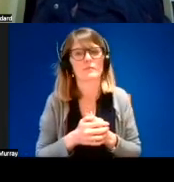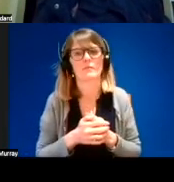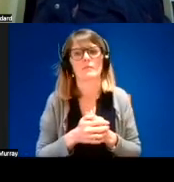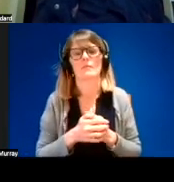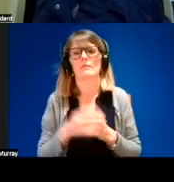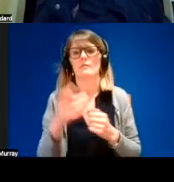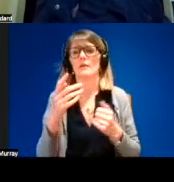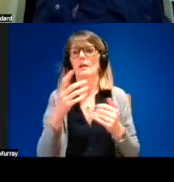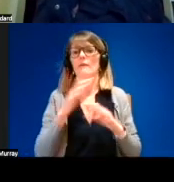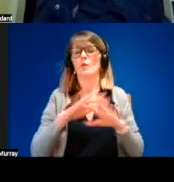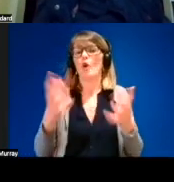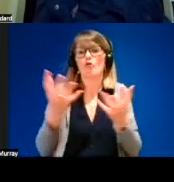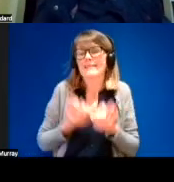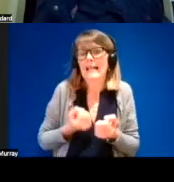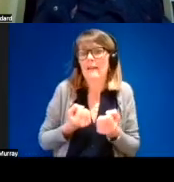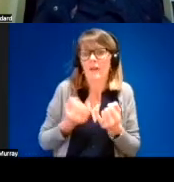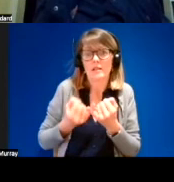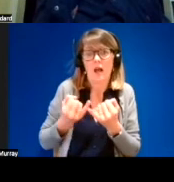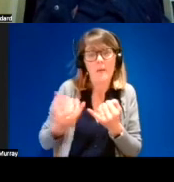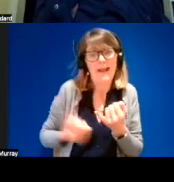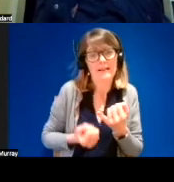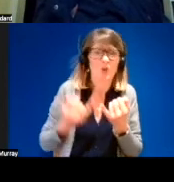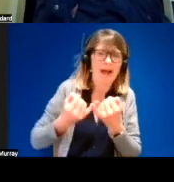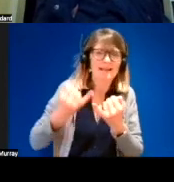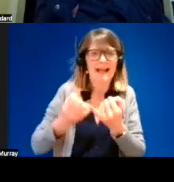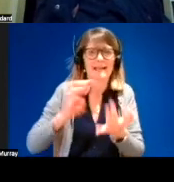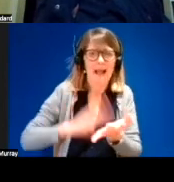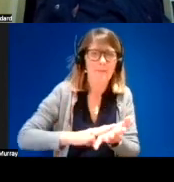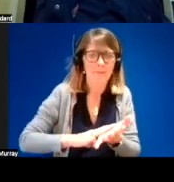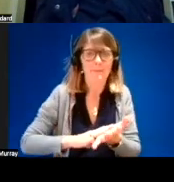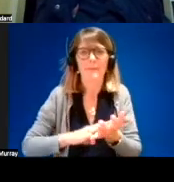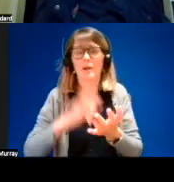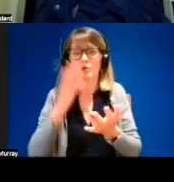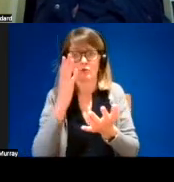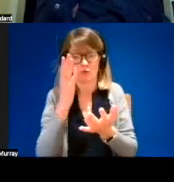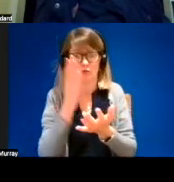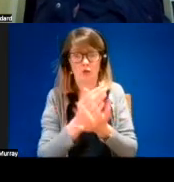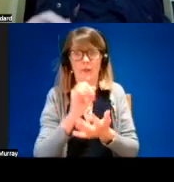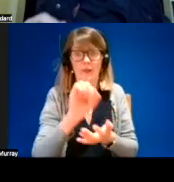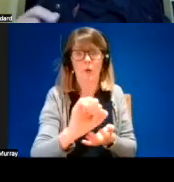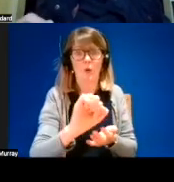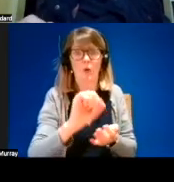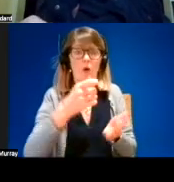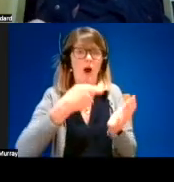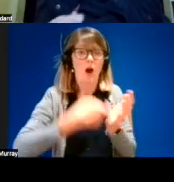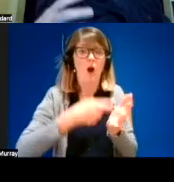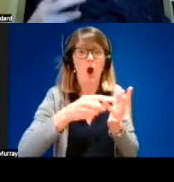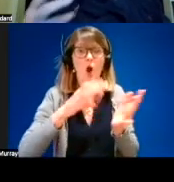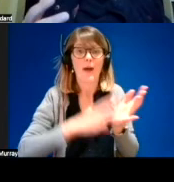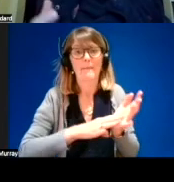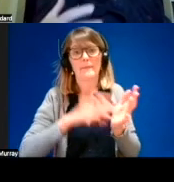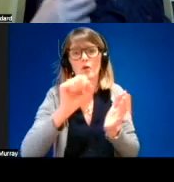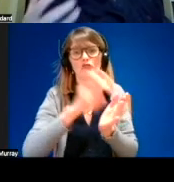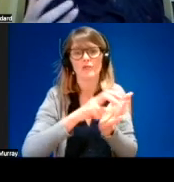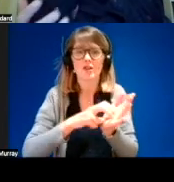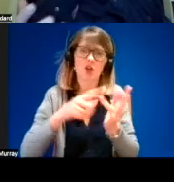If you're not in receipt of a stipend, if you are SSM, the truth is that your ROM, that's your Register of Ministers, which is what the